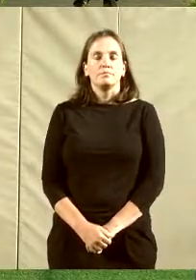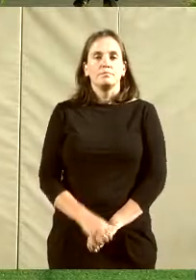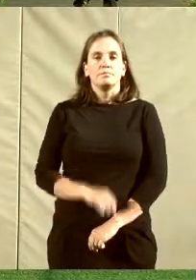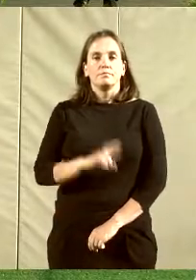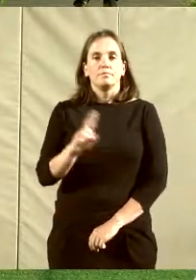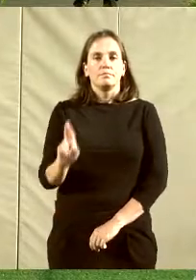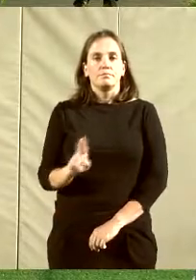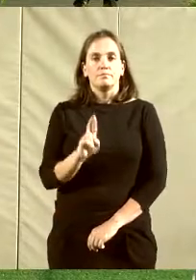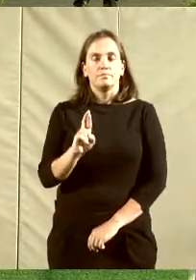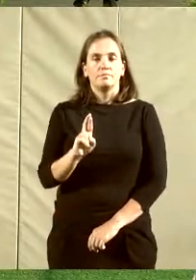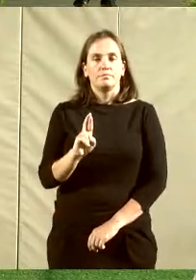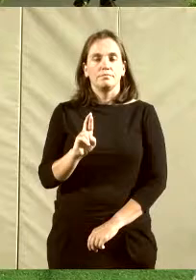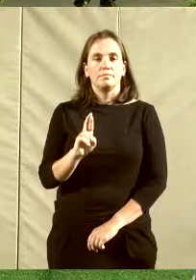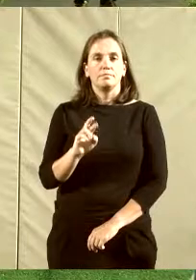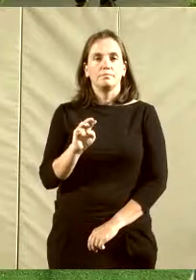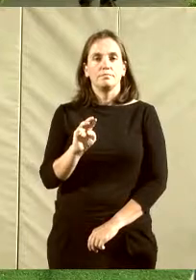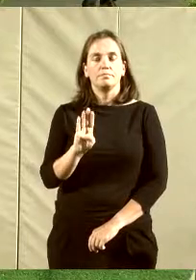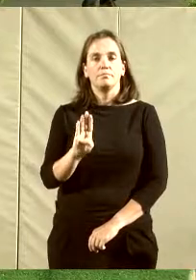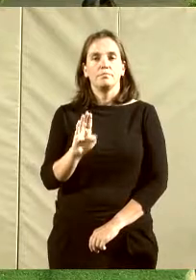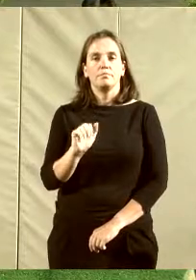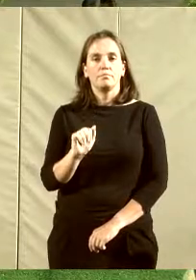Riley Matthew Bartmeyer.